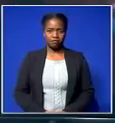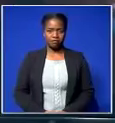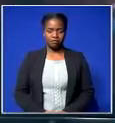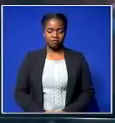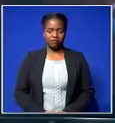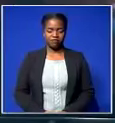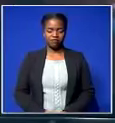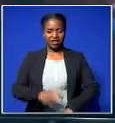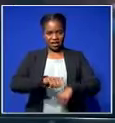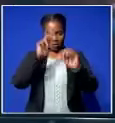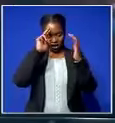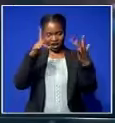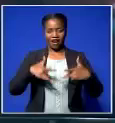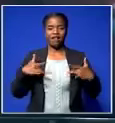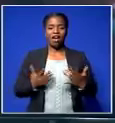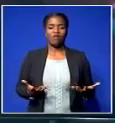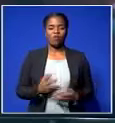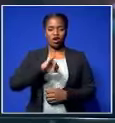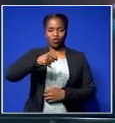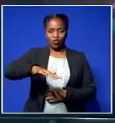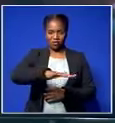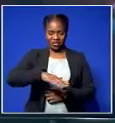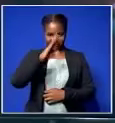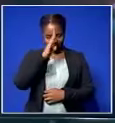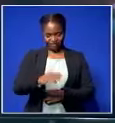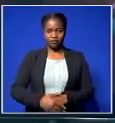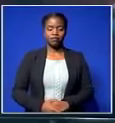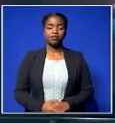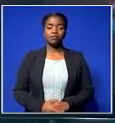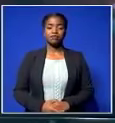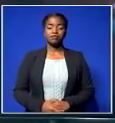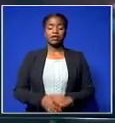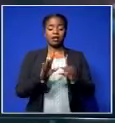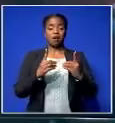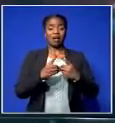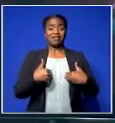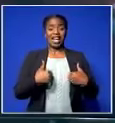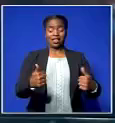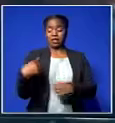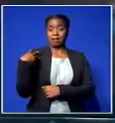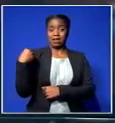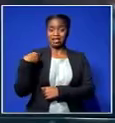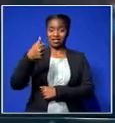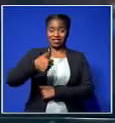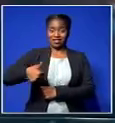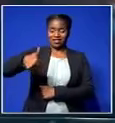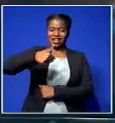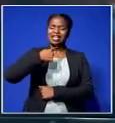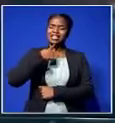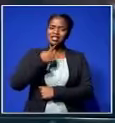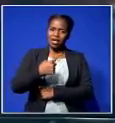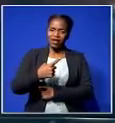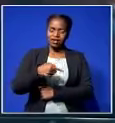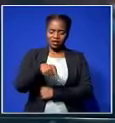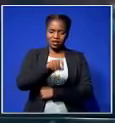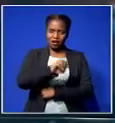This is eNews at 8, live from Johannesburg. I'm Sally Burdett. Good evening. Health Minister Aaron Motsoaledi believes universal healthcare is achievable